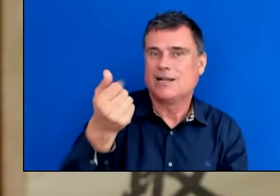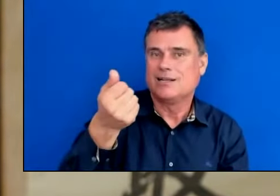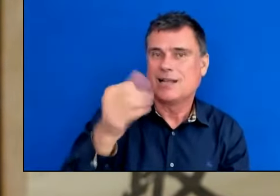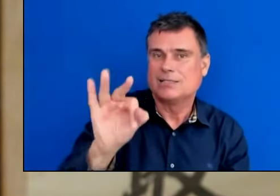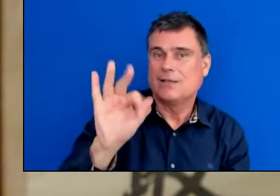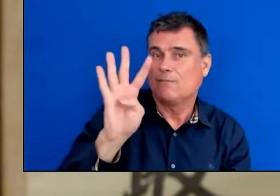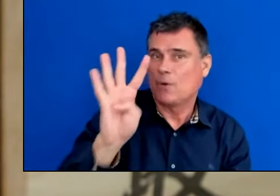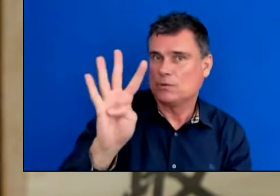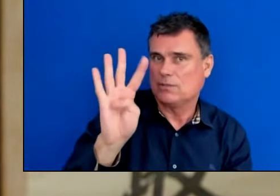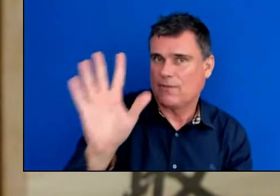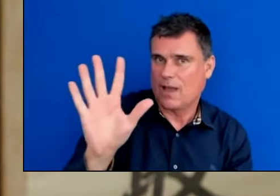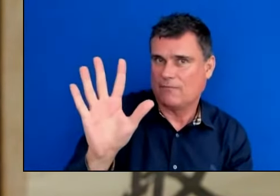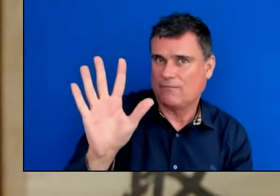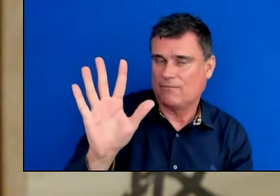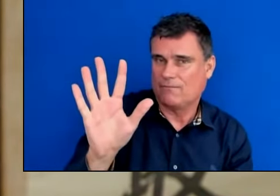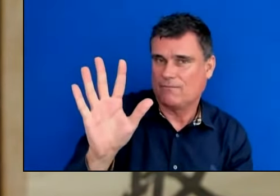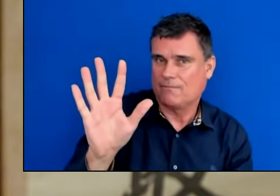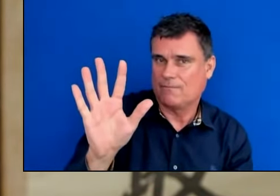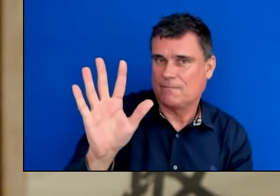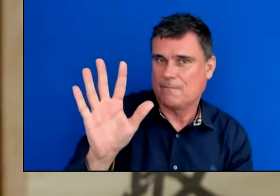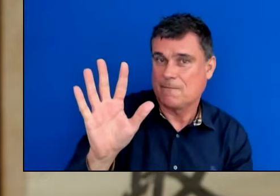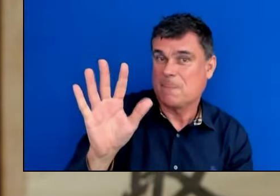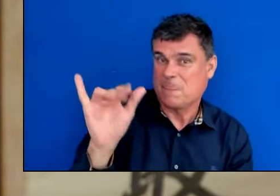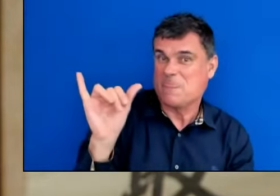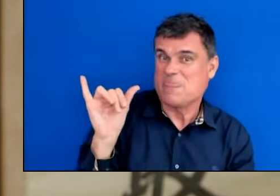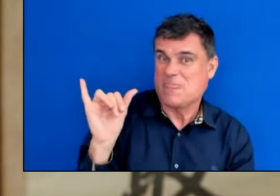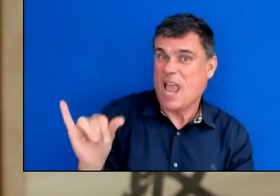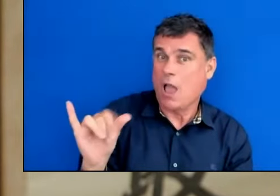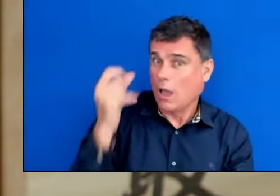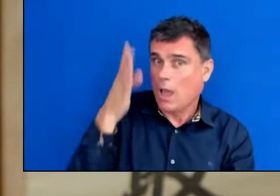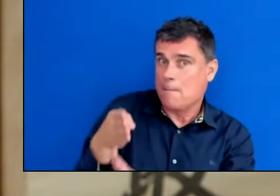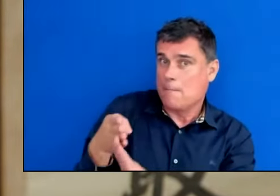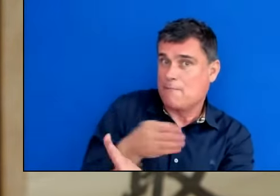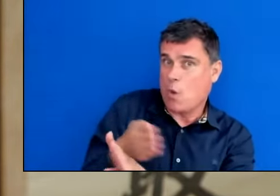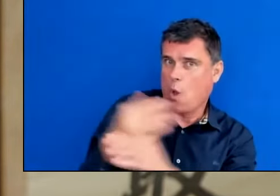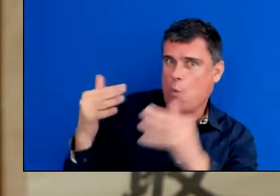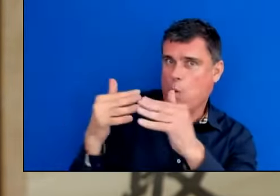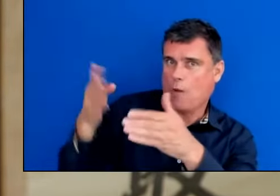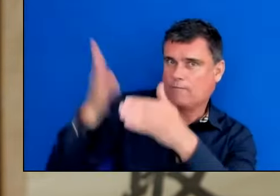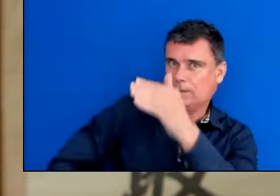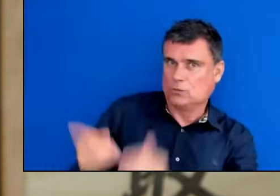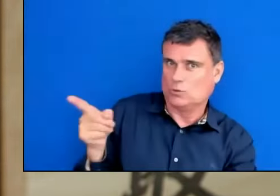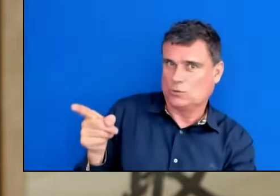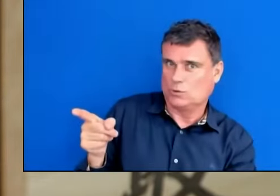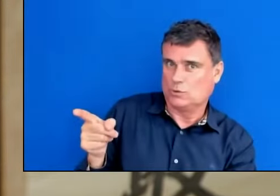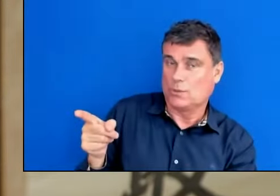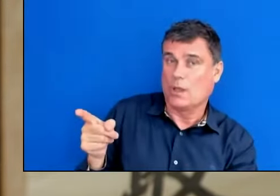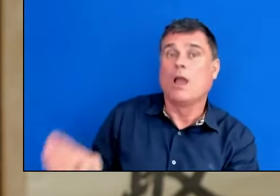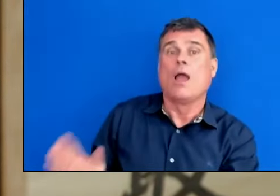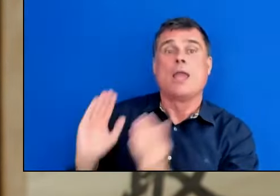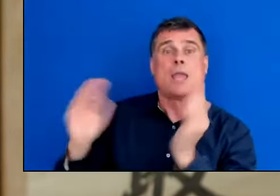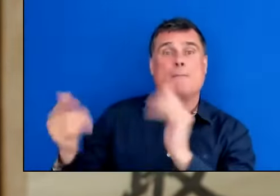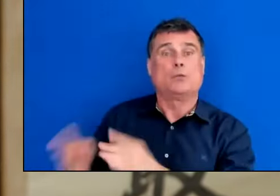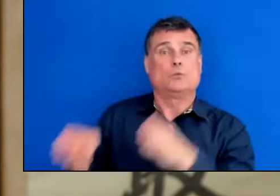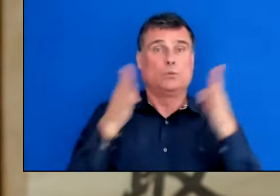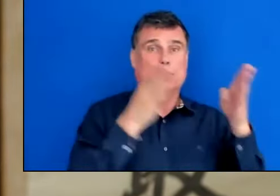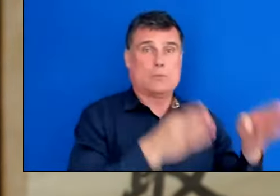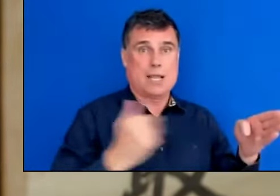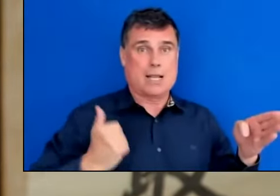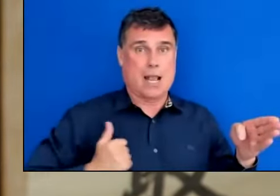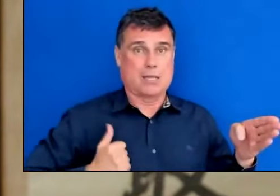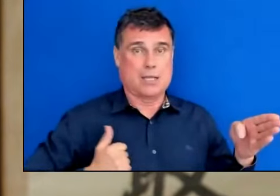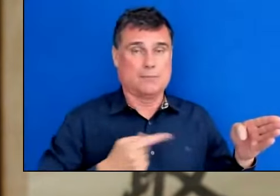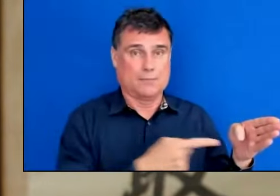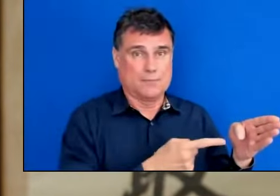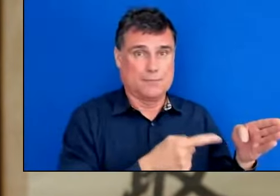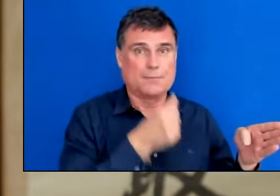2nd, 1945. Now that's way, way before the war ended. In Canada, in